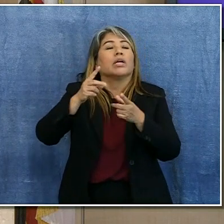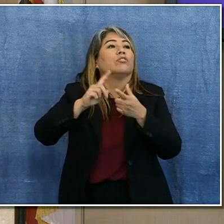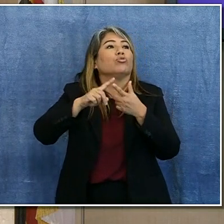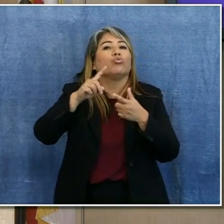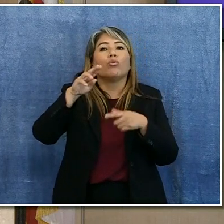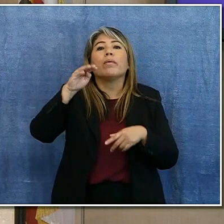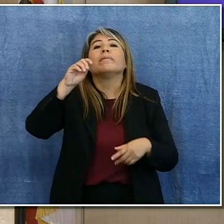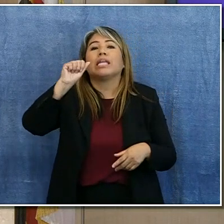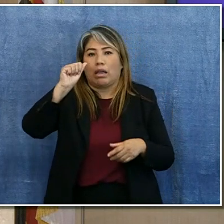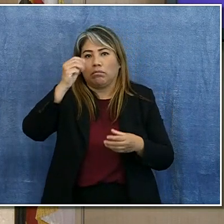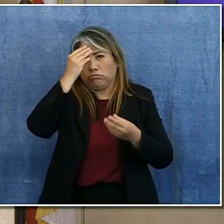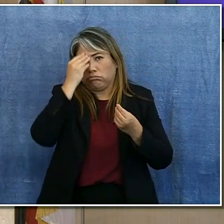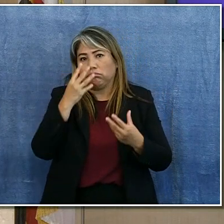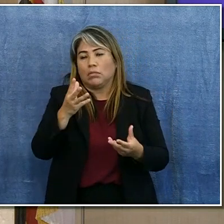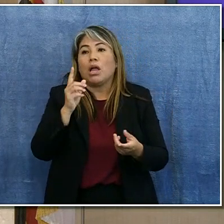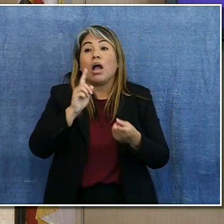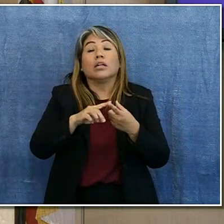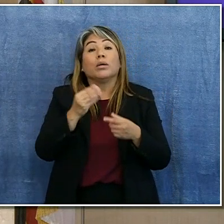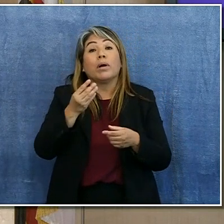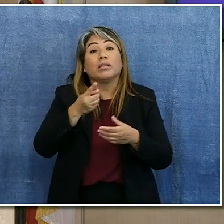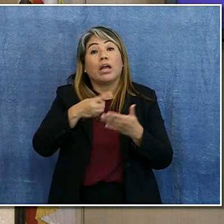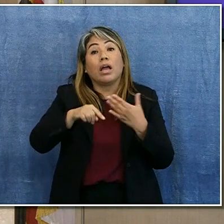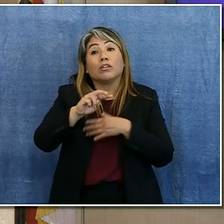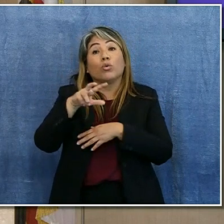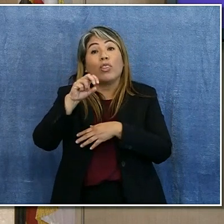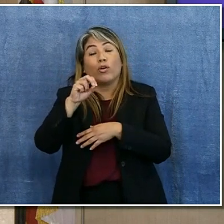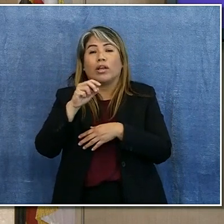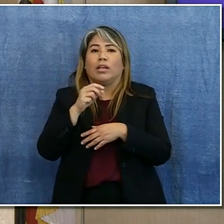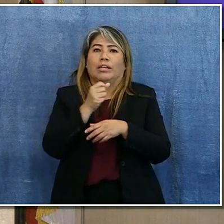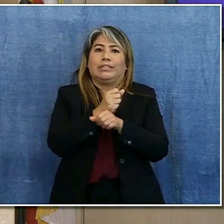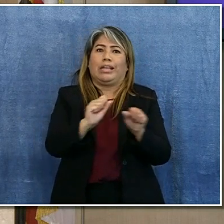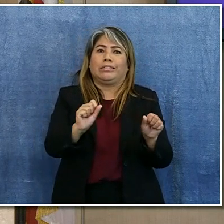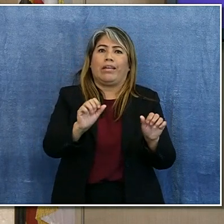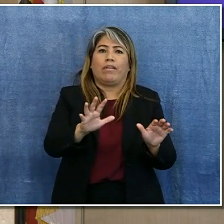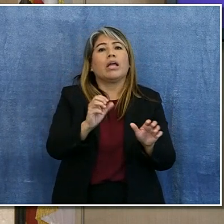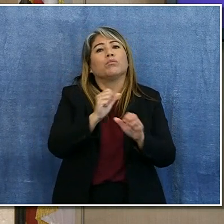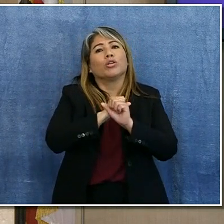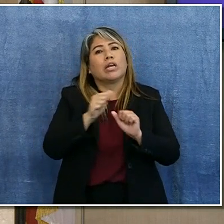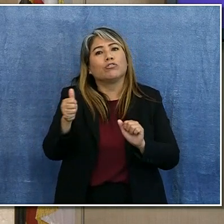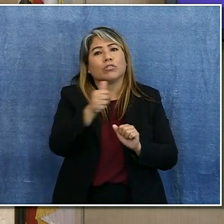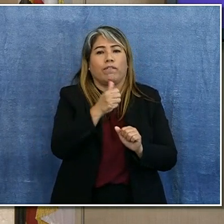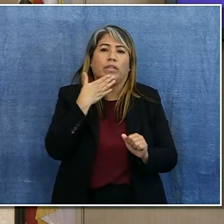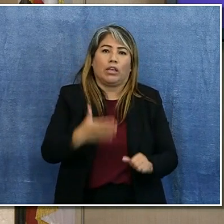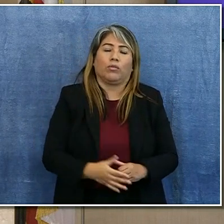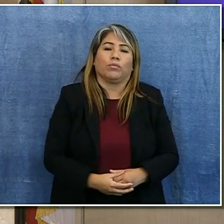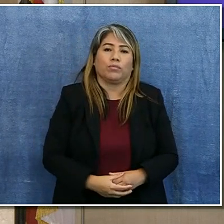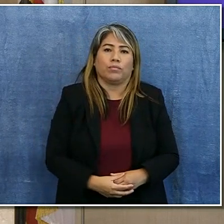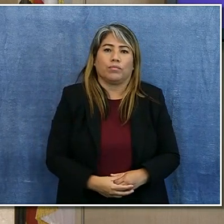Until Monday at 2:30, please stay safe, and again, protect yourself. Thank you.